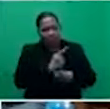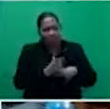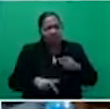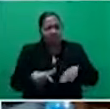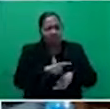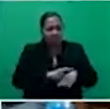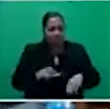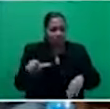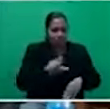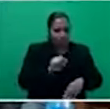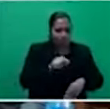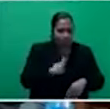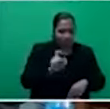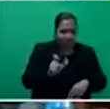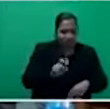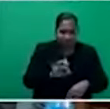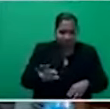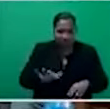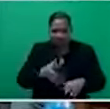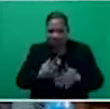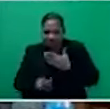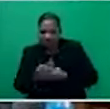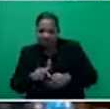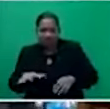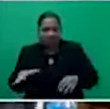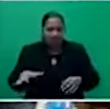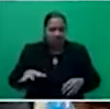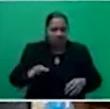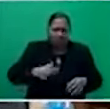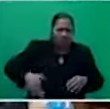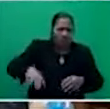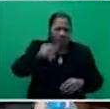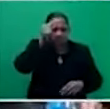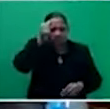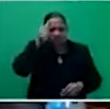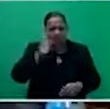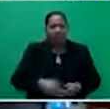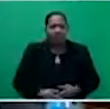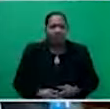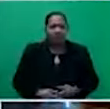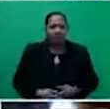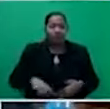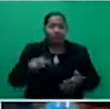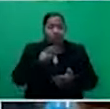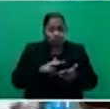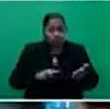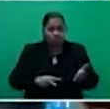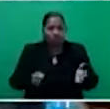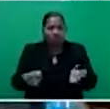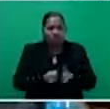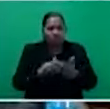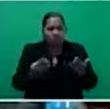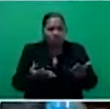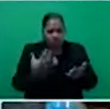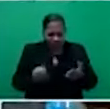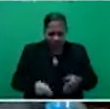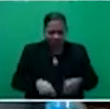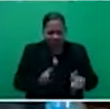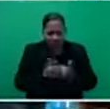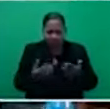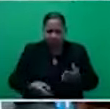be turbulence. Mr. Speaker, sir, everybody knows. Read facts, books, read here, chart of the land, all of this stuff.